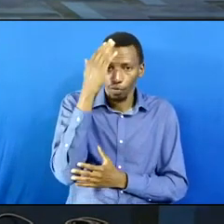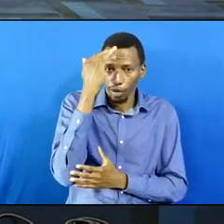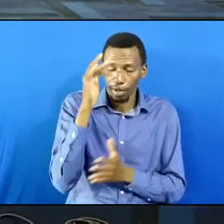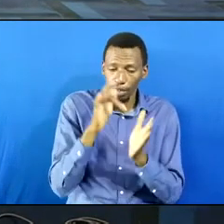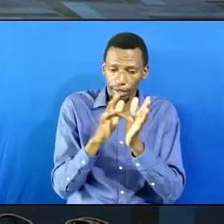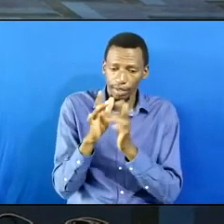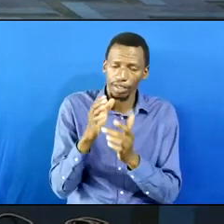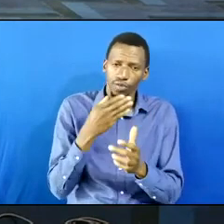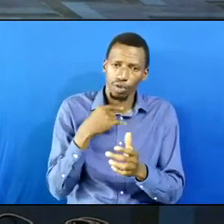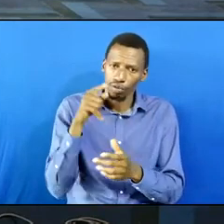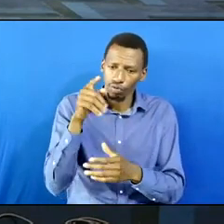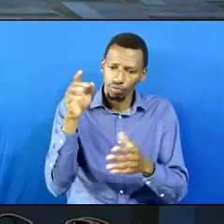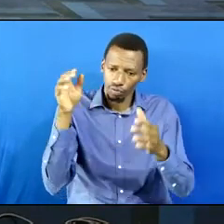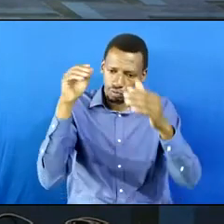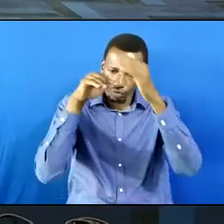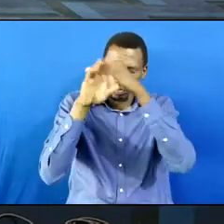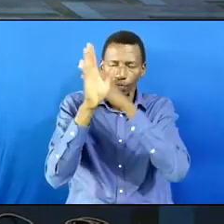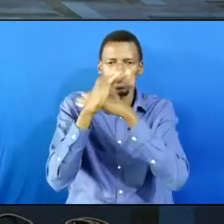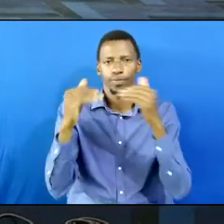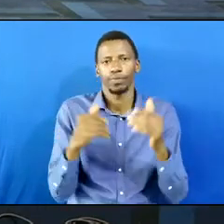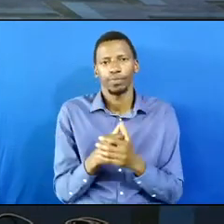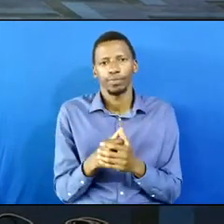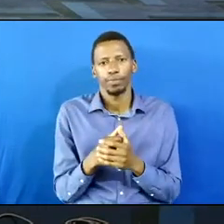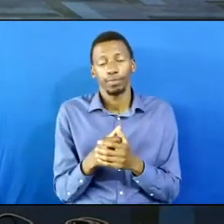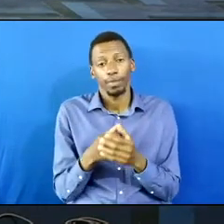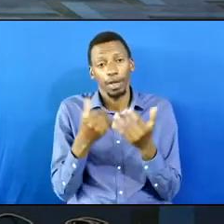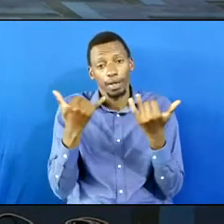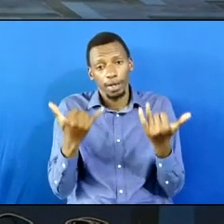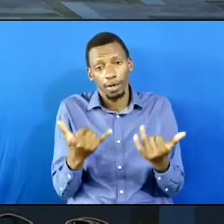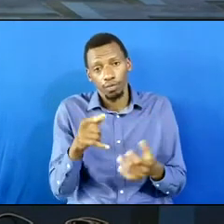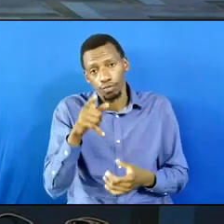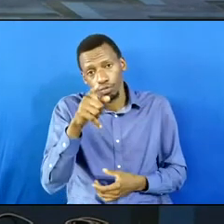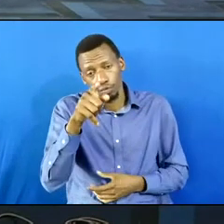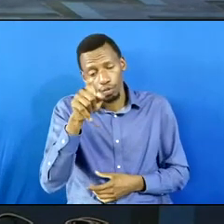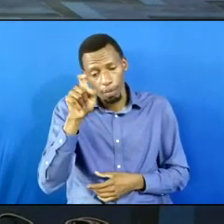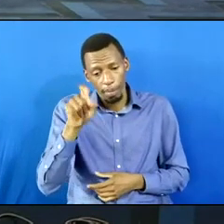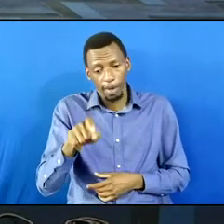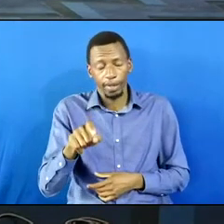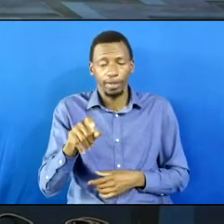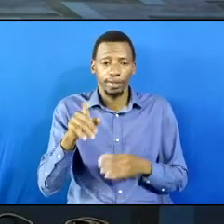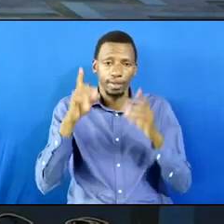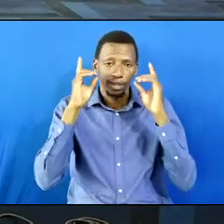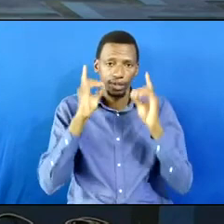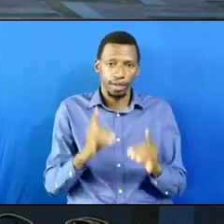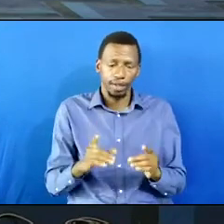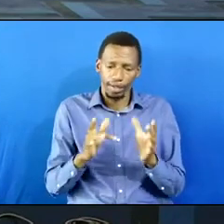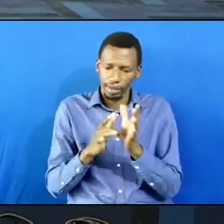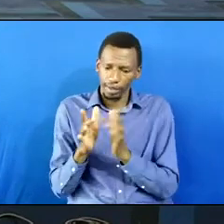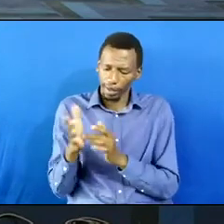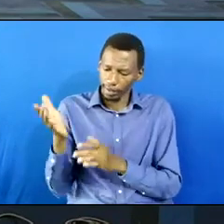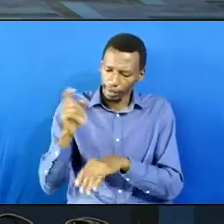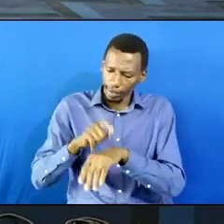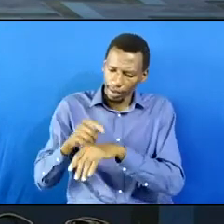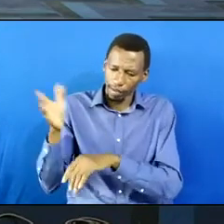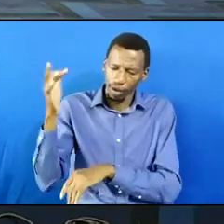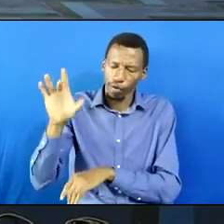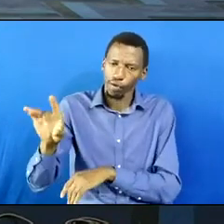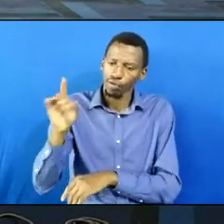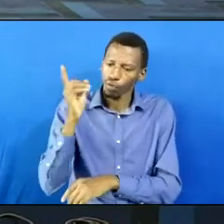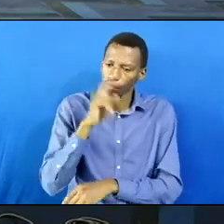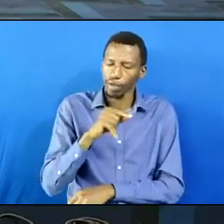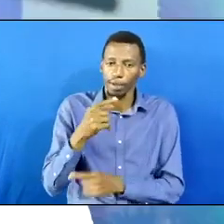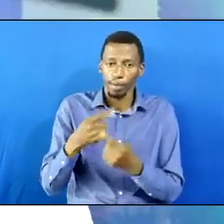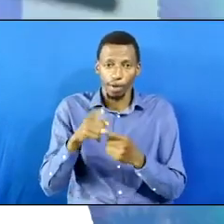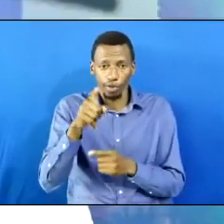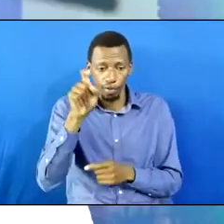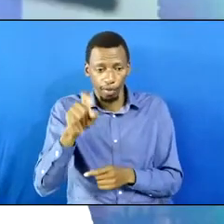Hallelujah. Now for my friends, it's for you to choose him. He had already chosen you. It is now also for you to choose him. And this